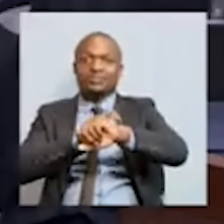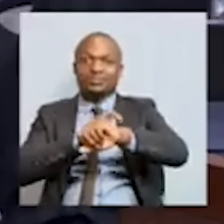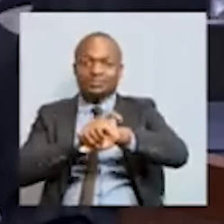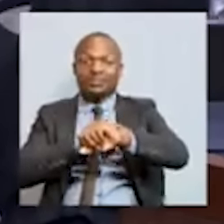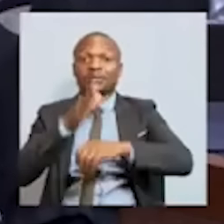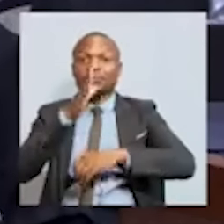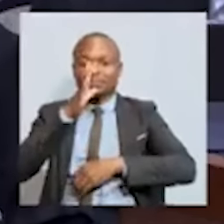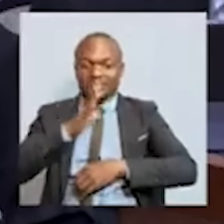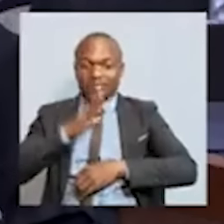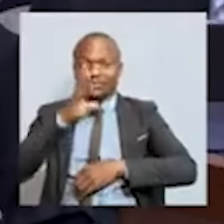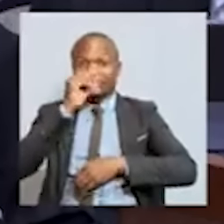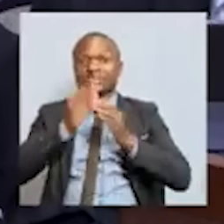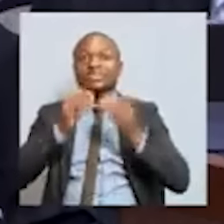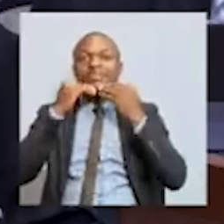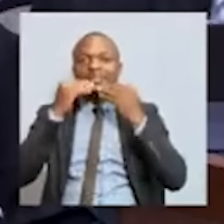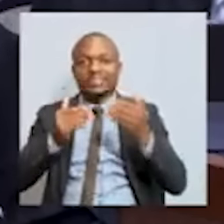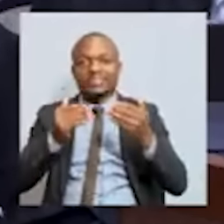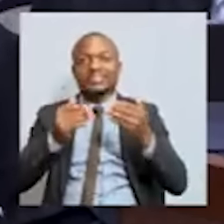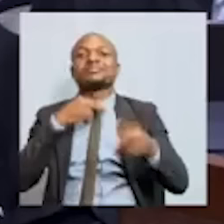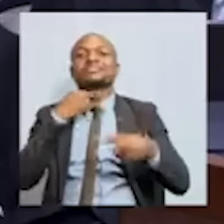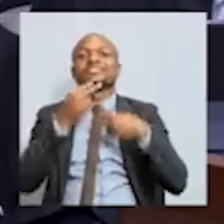Madam Speaker, I thank you.